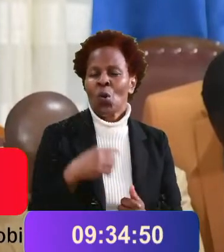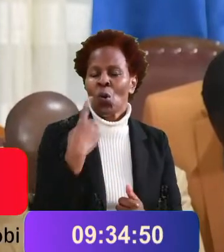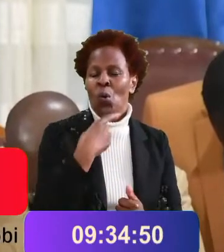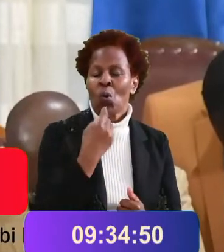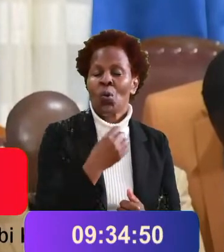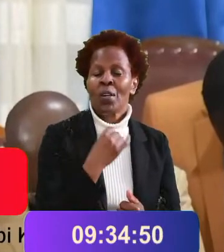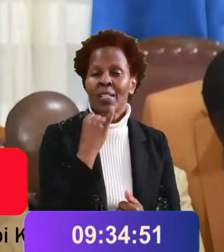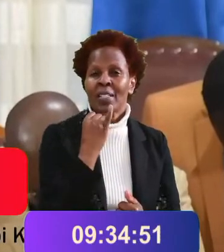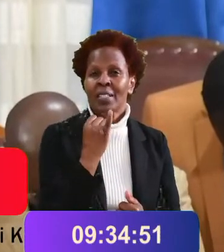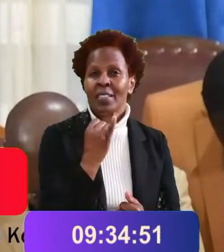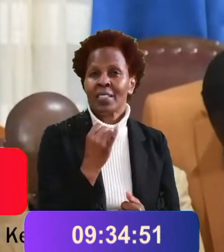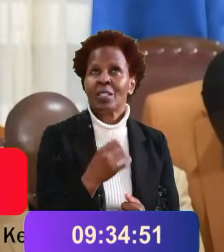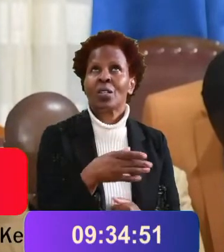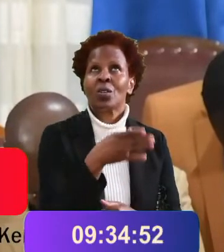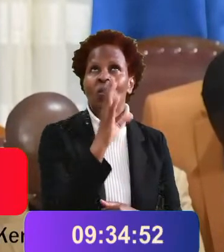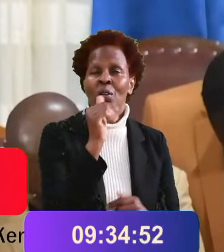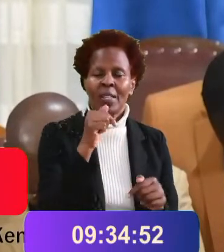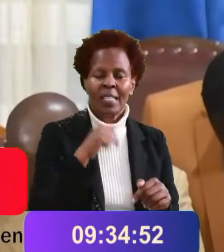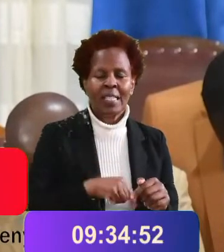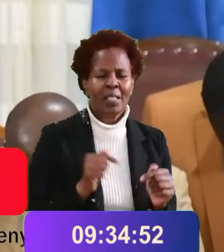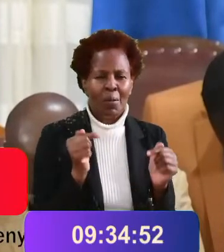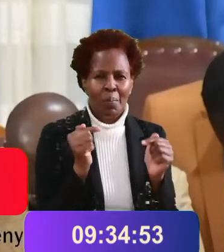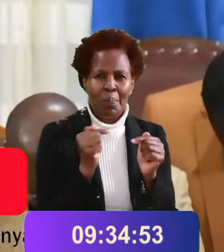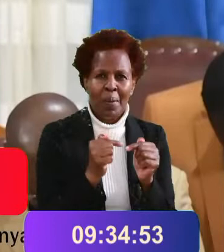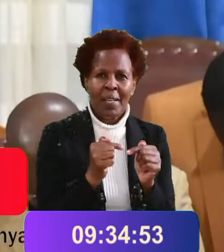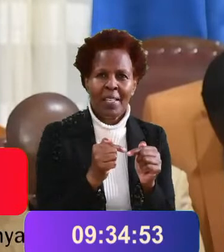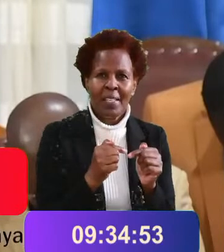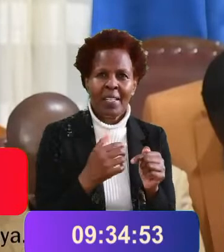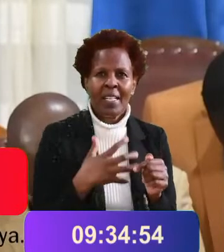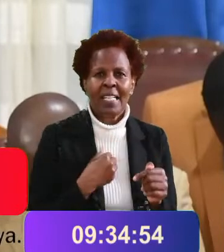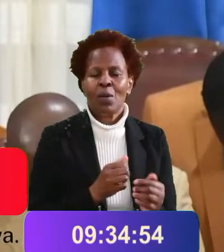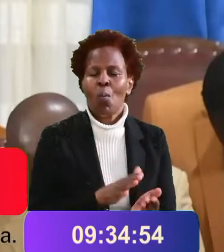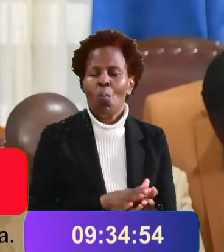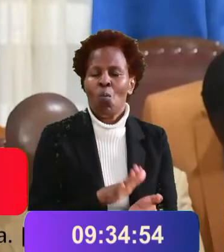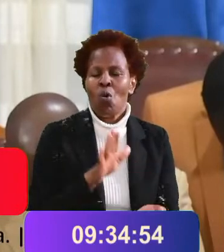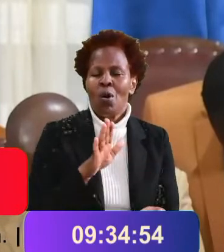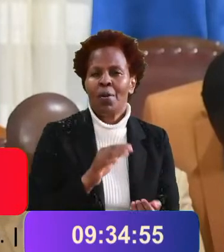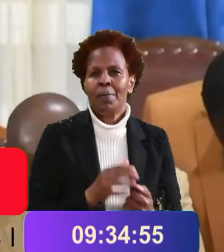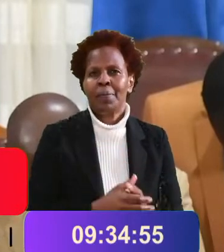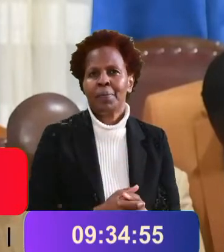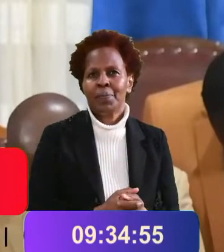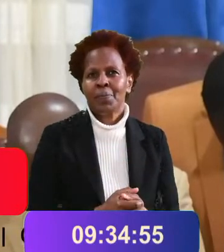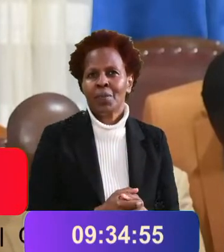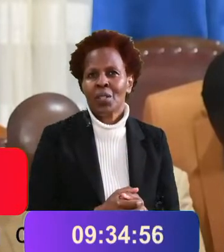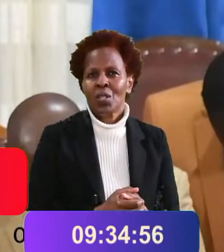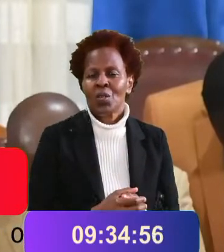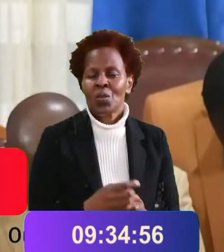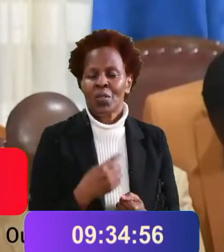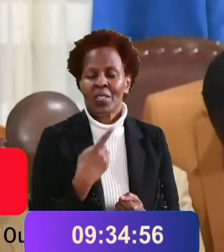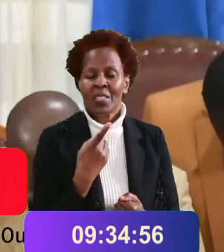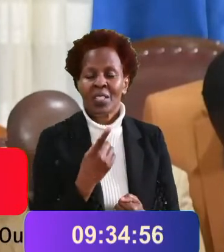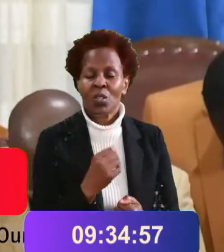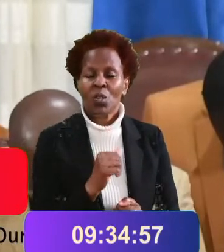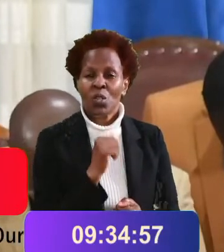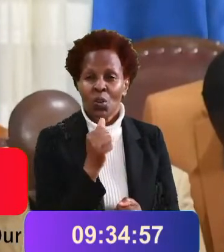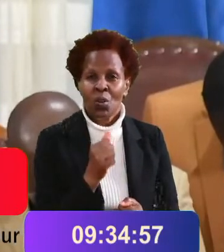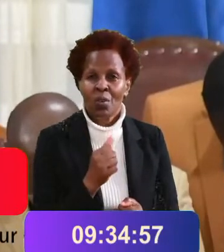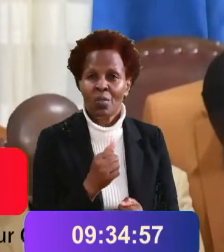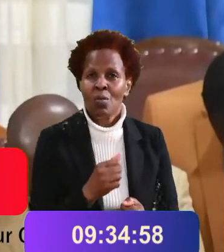God in pain and also God in my gain. You're saying, I don't want to